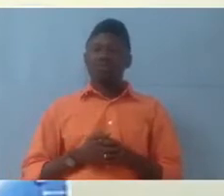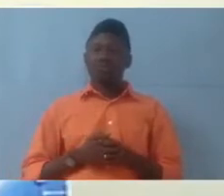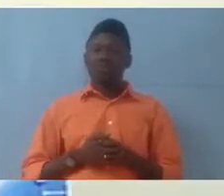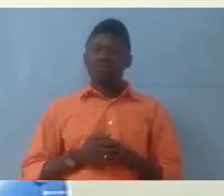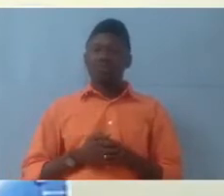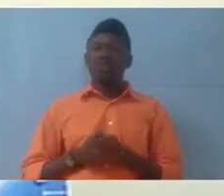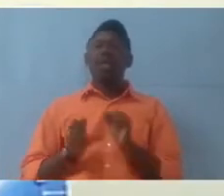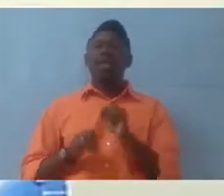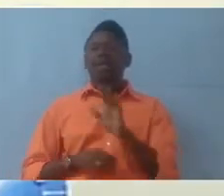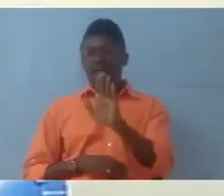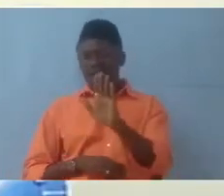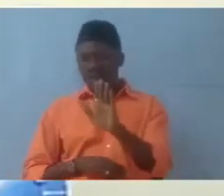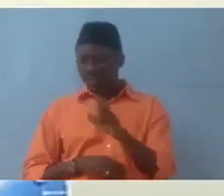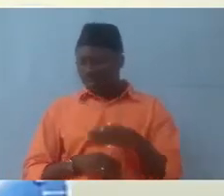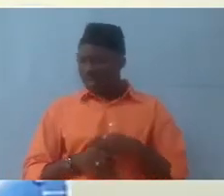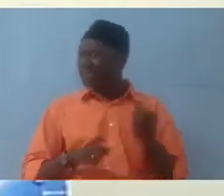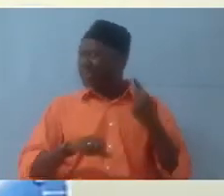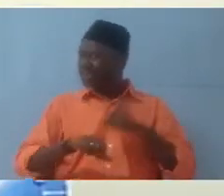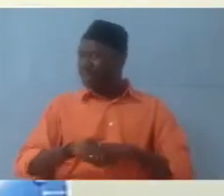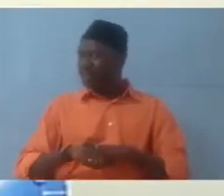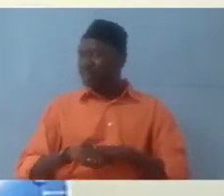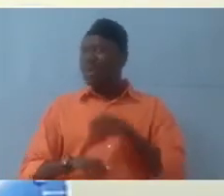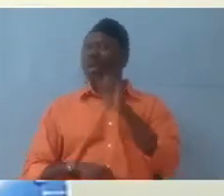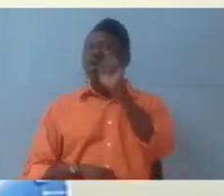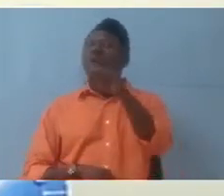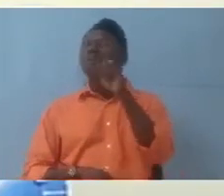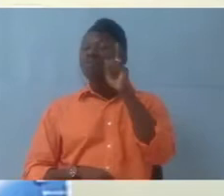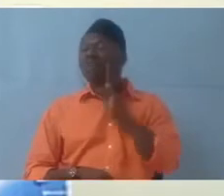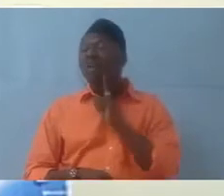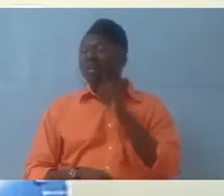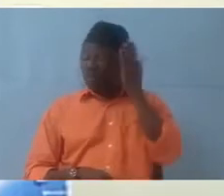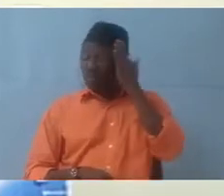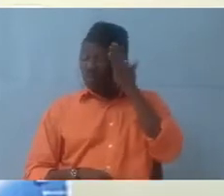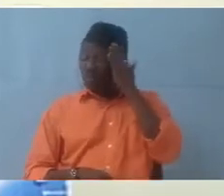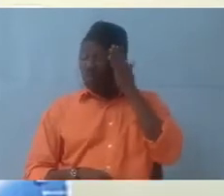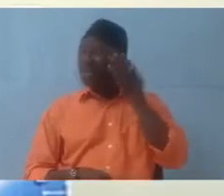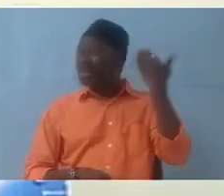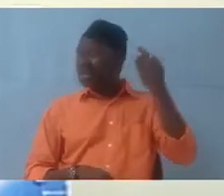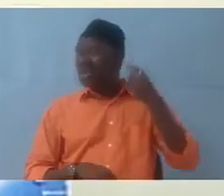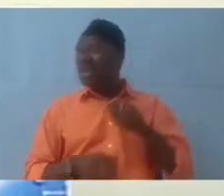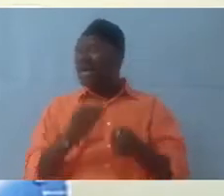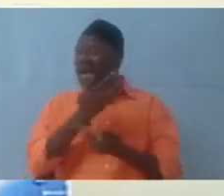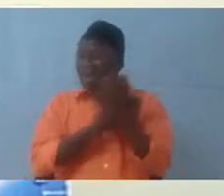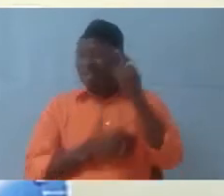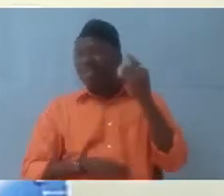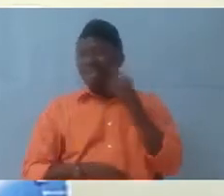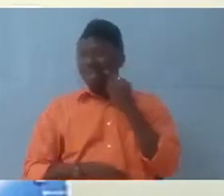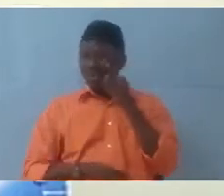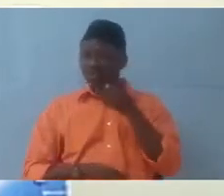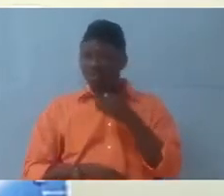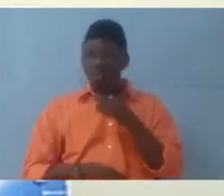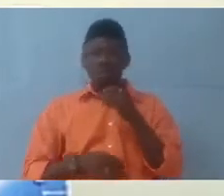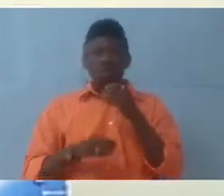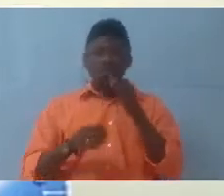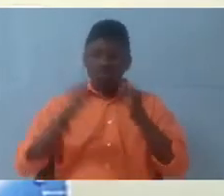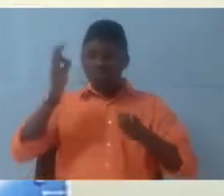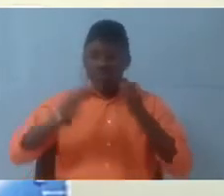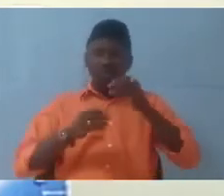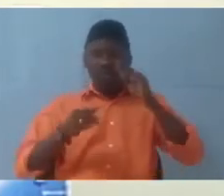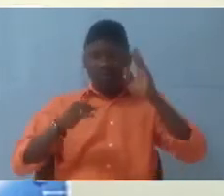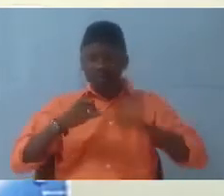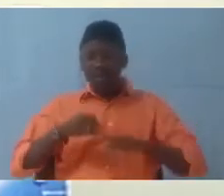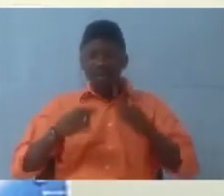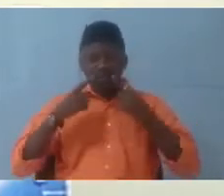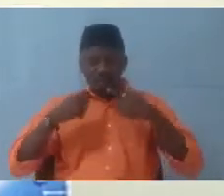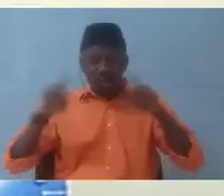this time your father was aware of the judgment you had delivered earlier in the day ndax jamono bobu sa papa xamone